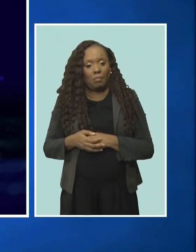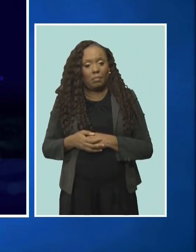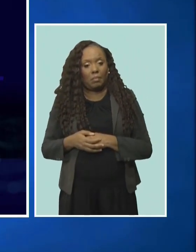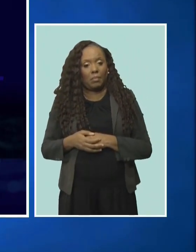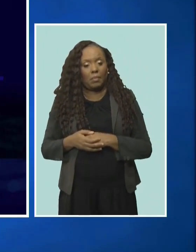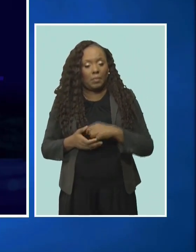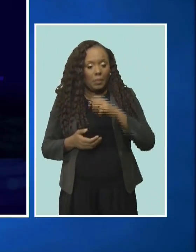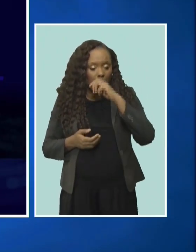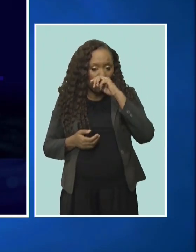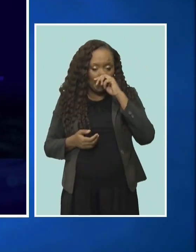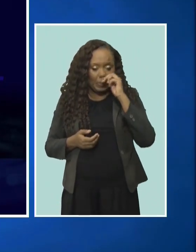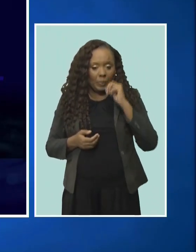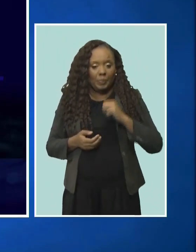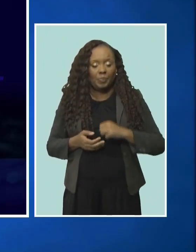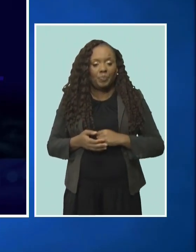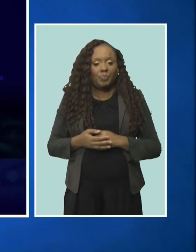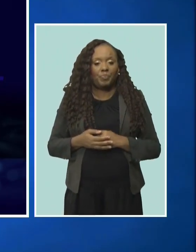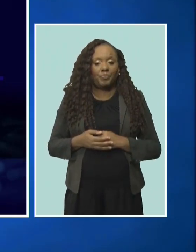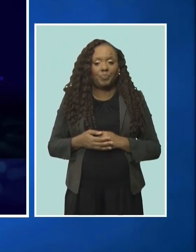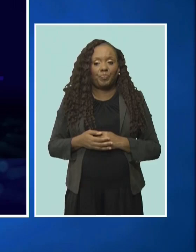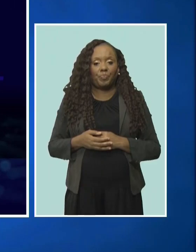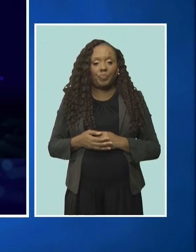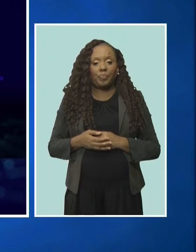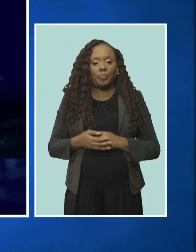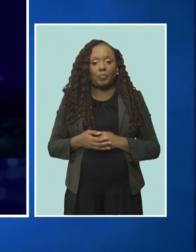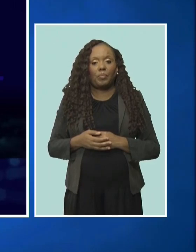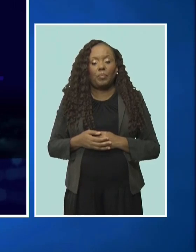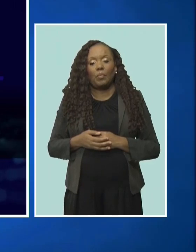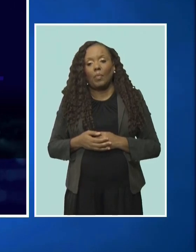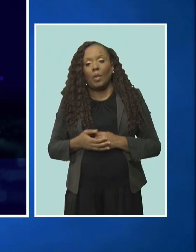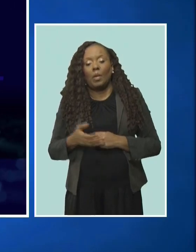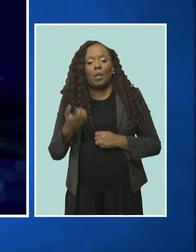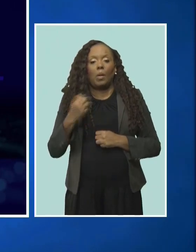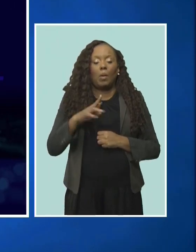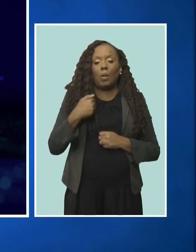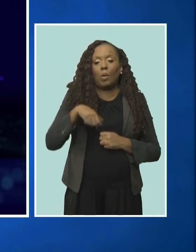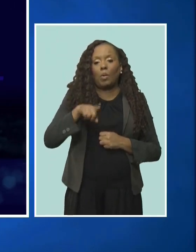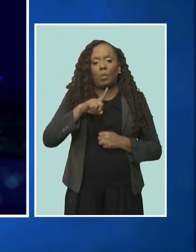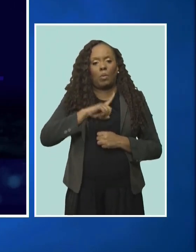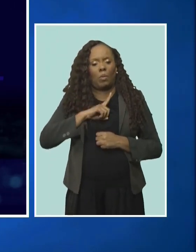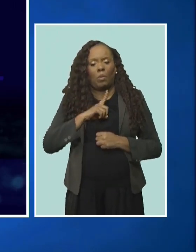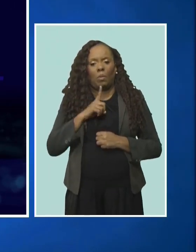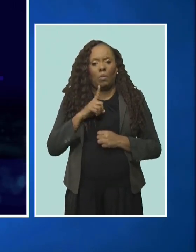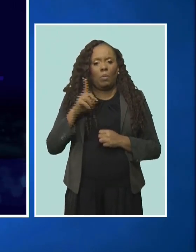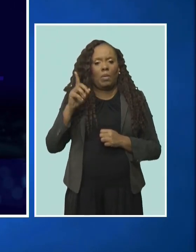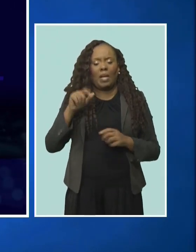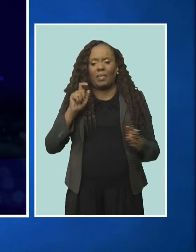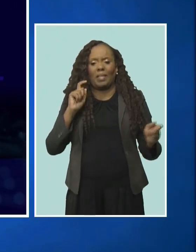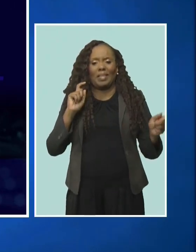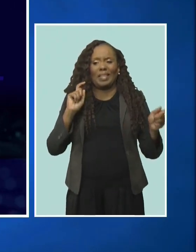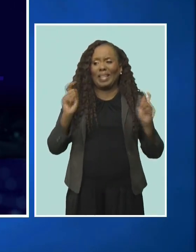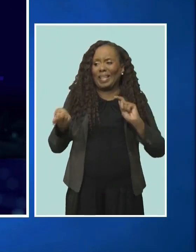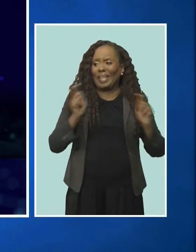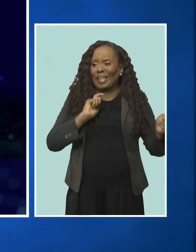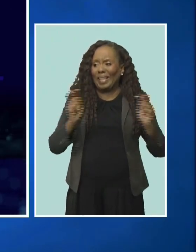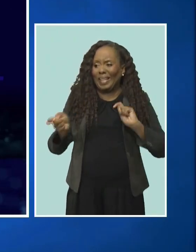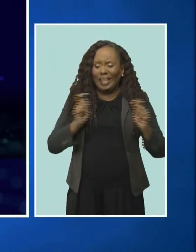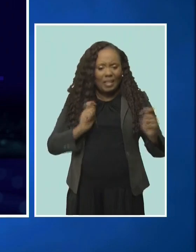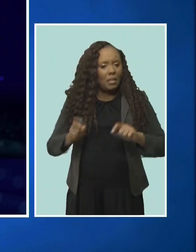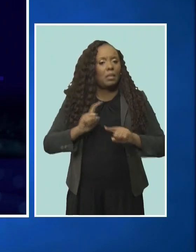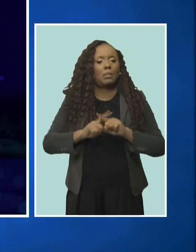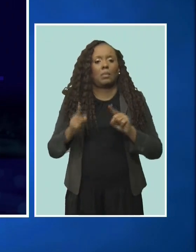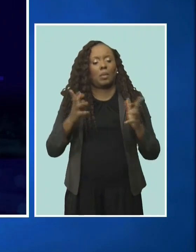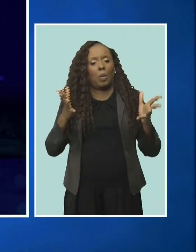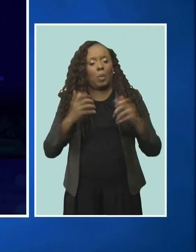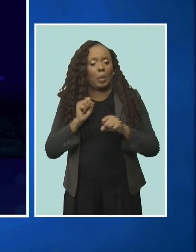and that, for instance, that, you know, we continue to have the involvement of all farmers. So we're going to work to see